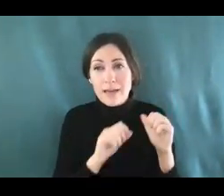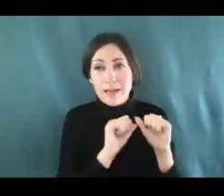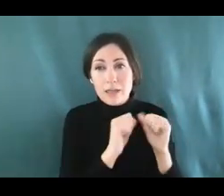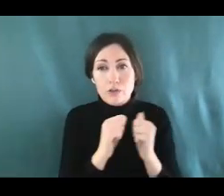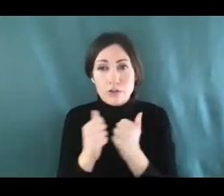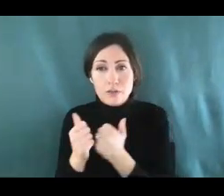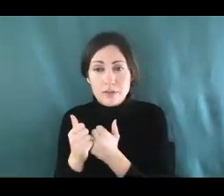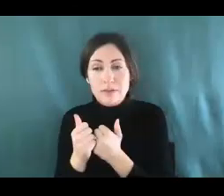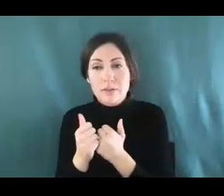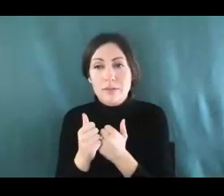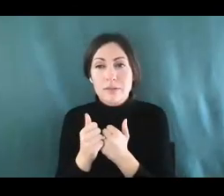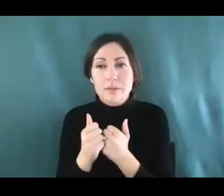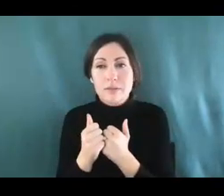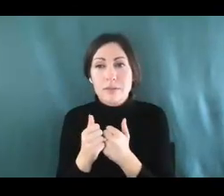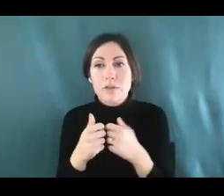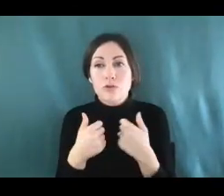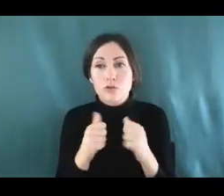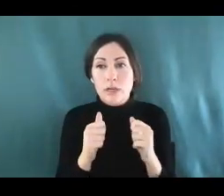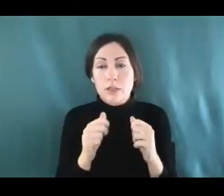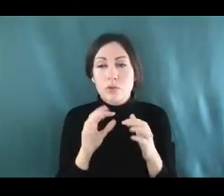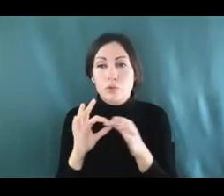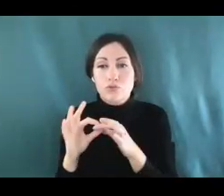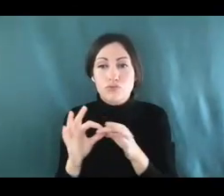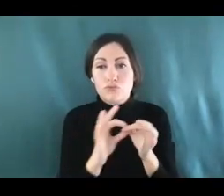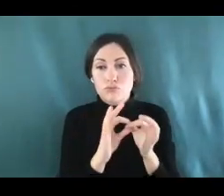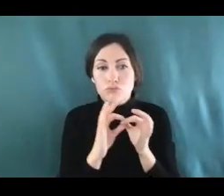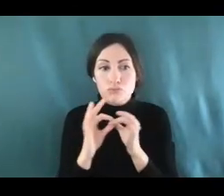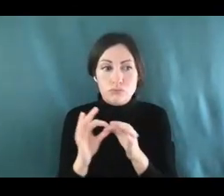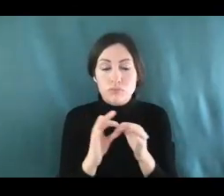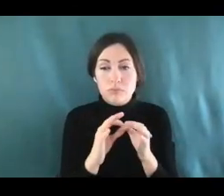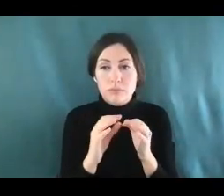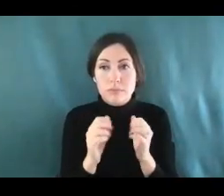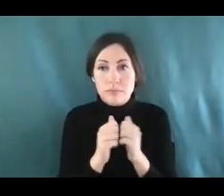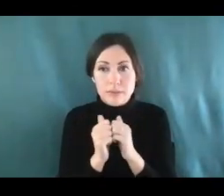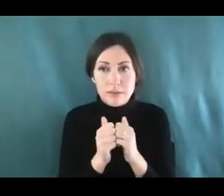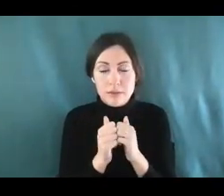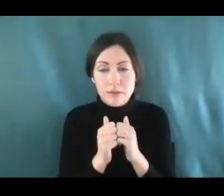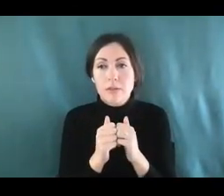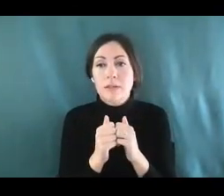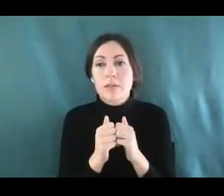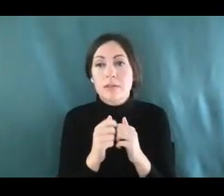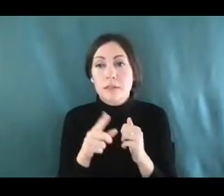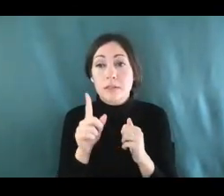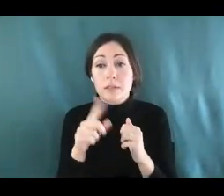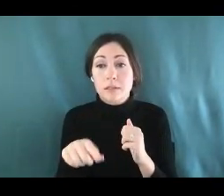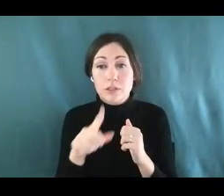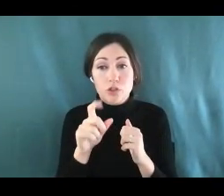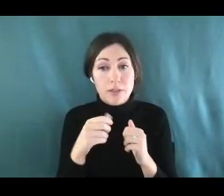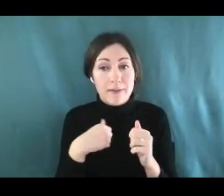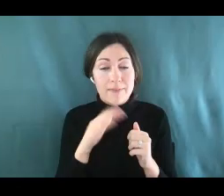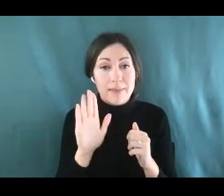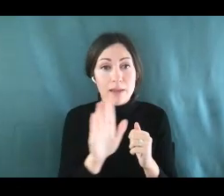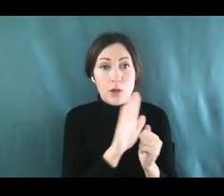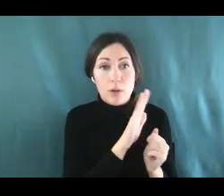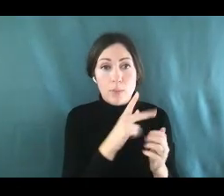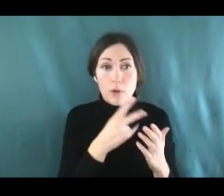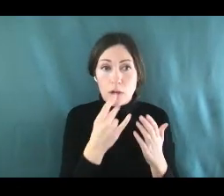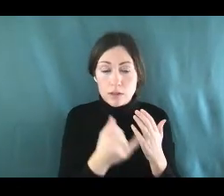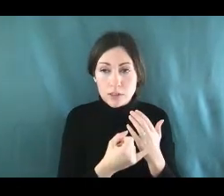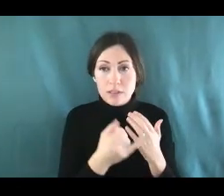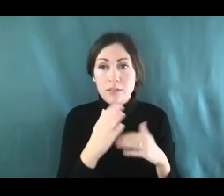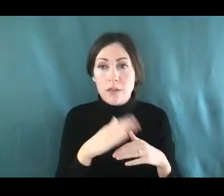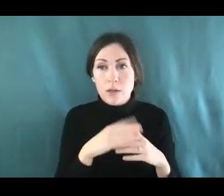agencies operate in conjunction and tangentially, and they should have their projects on their websites, but